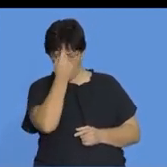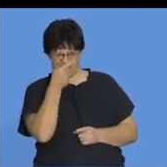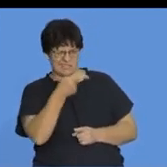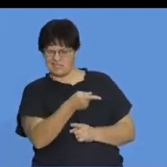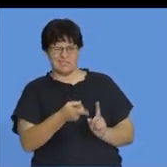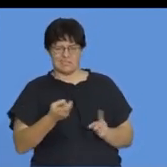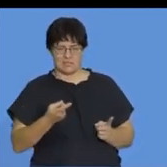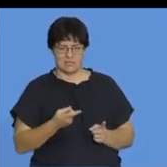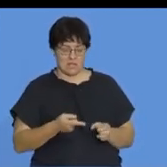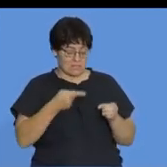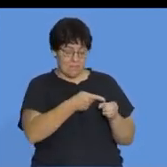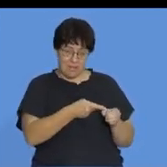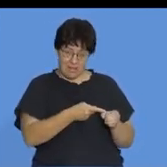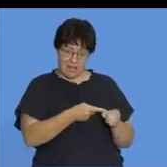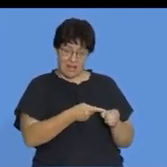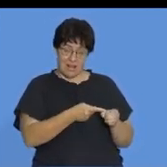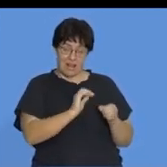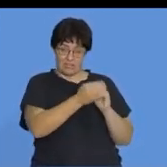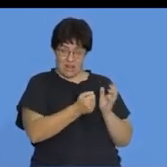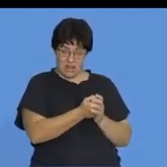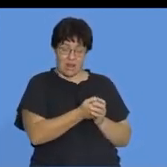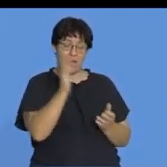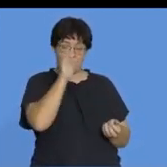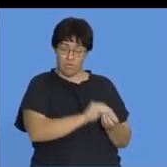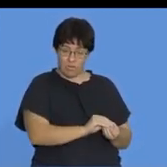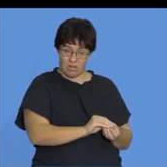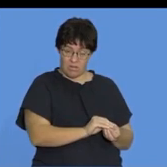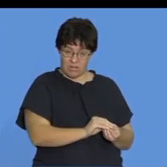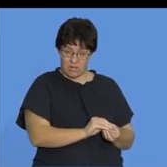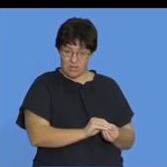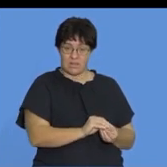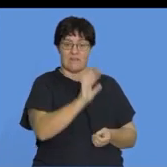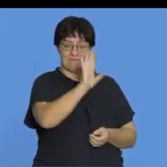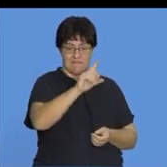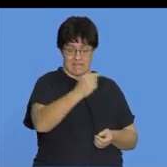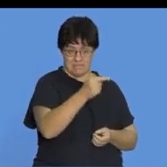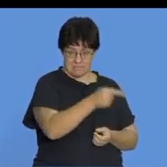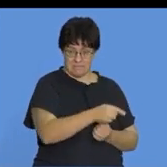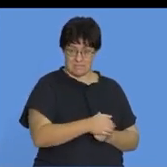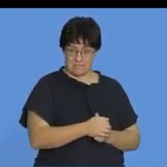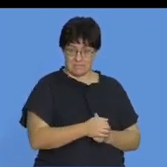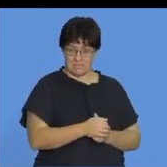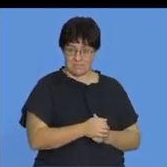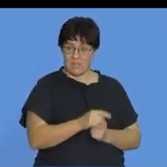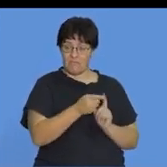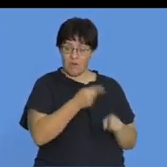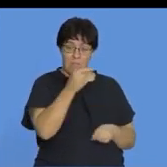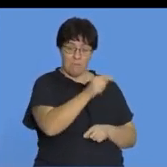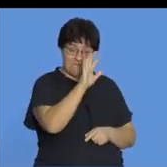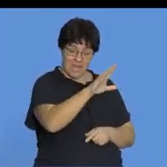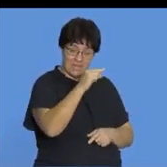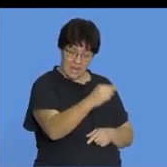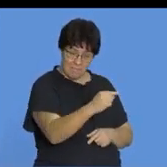into context. Now, the sample of the eggshell, the total mass, is actually 5 grams. Now, of